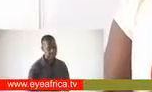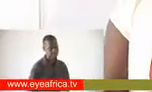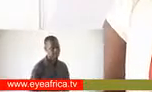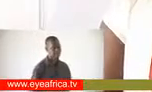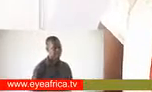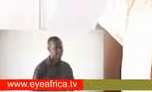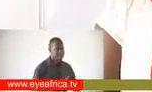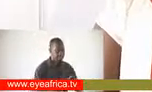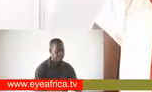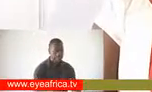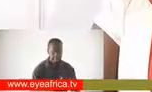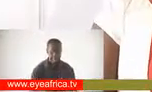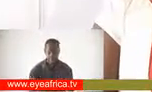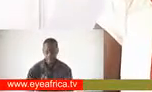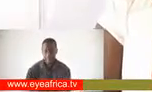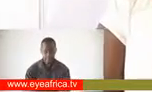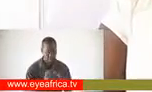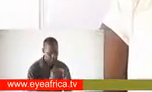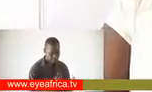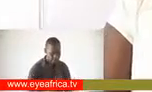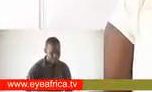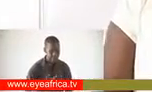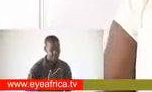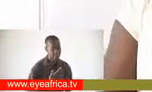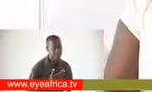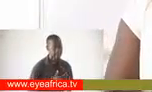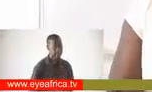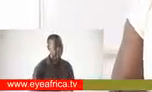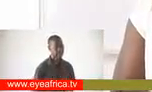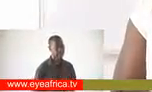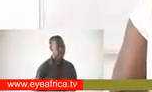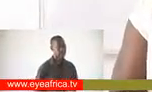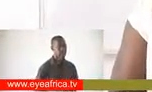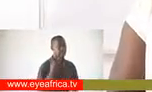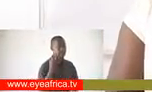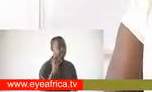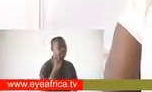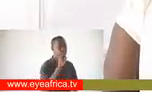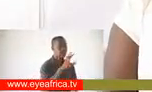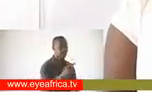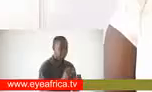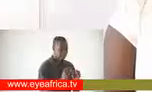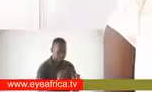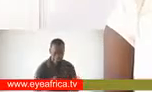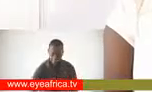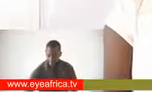the types of letters that we have, the features of letters,